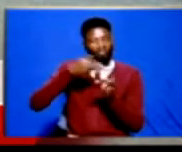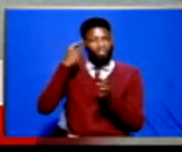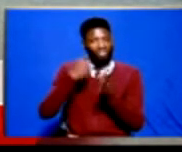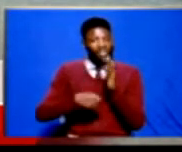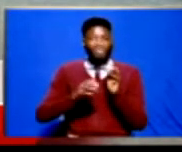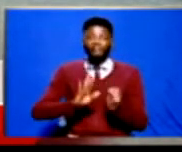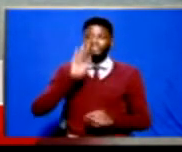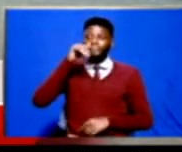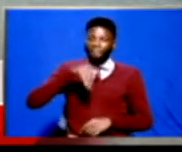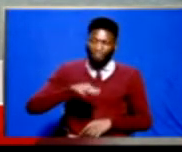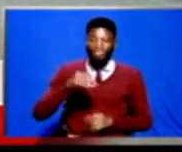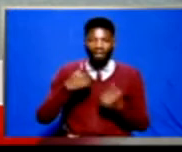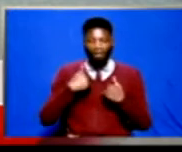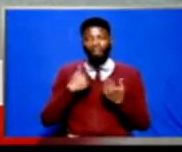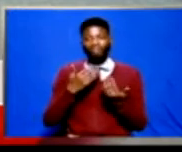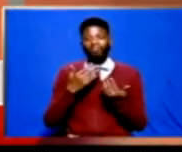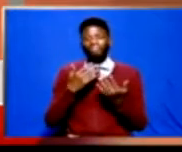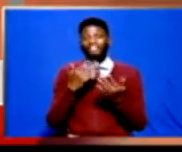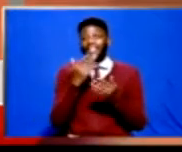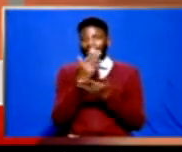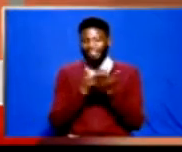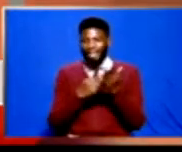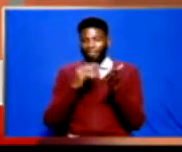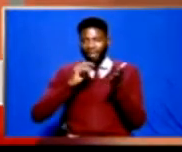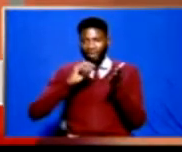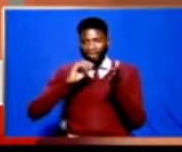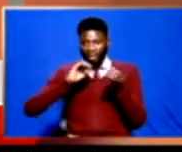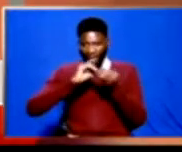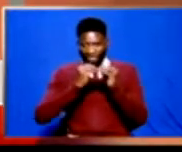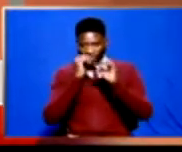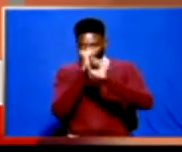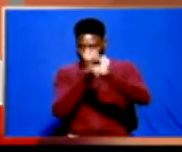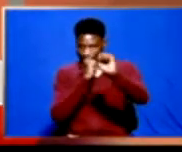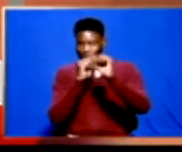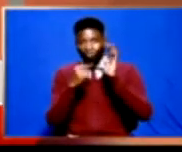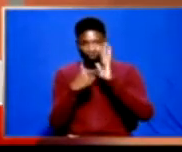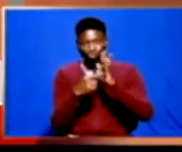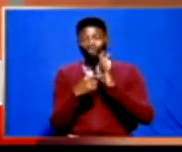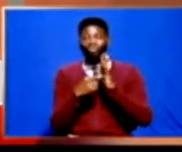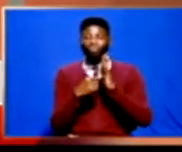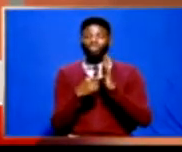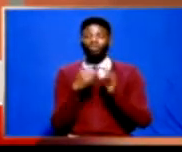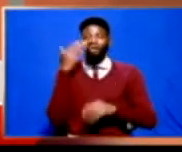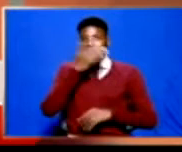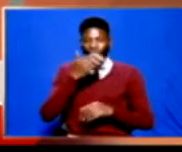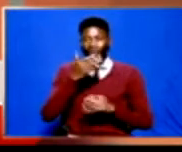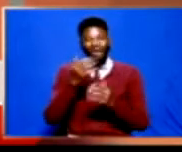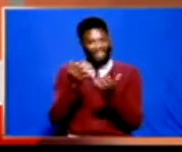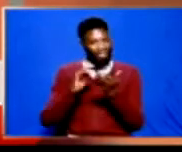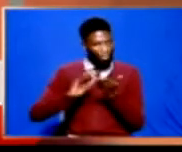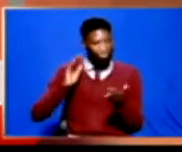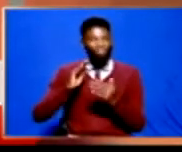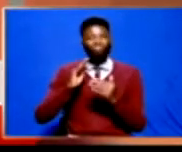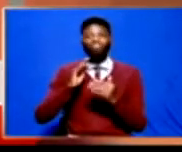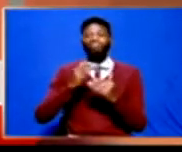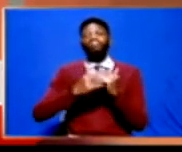are projections which still show that there'll still be demand for oil going forward. China is still a